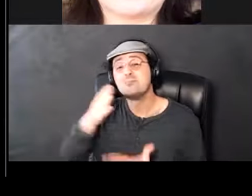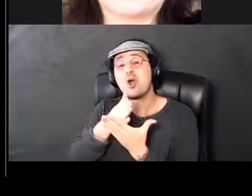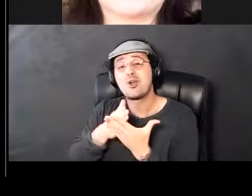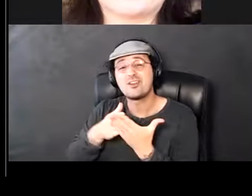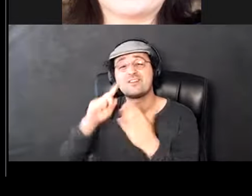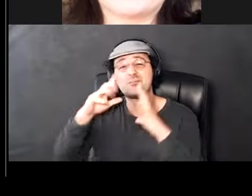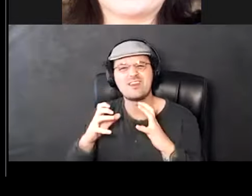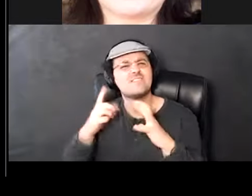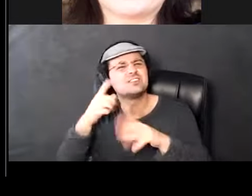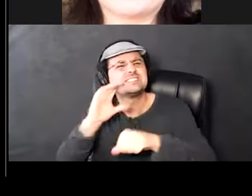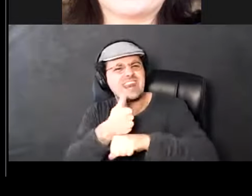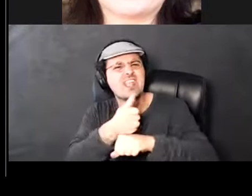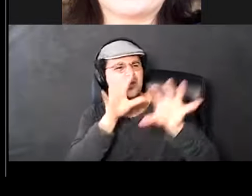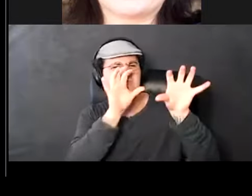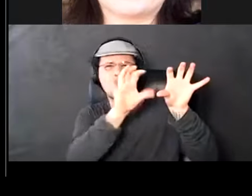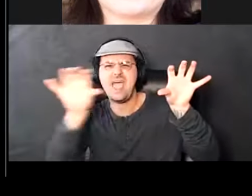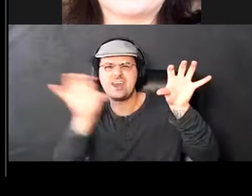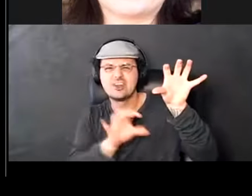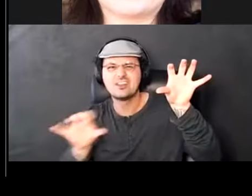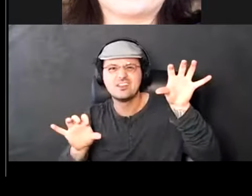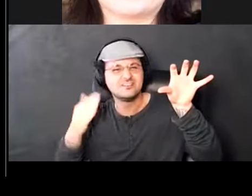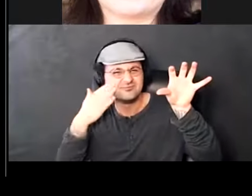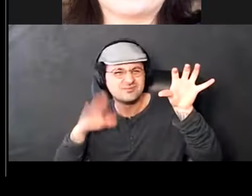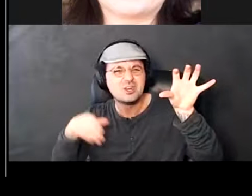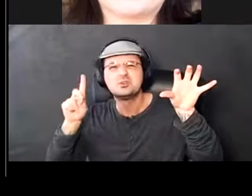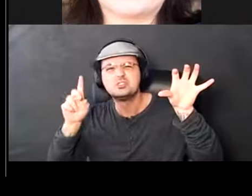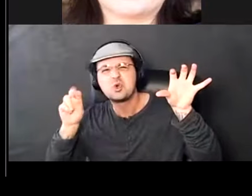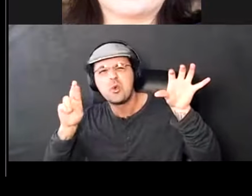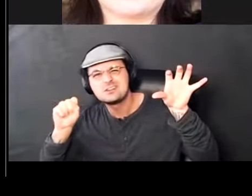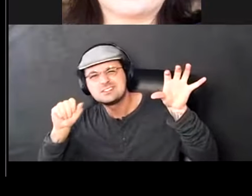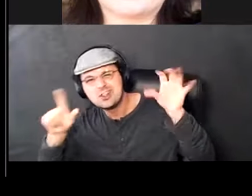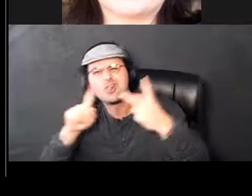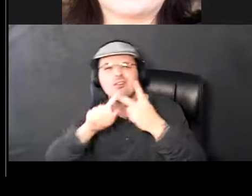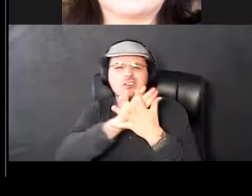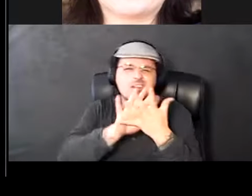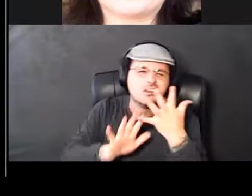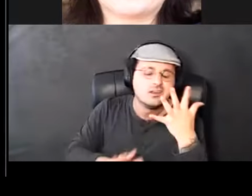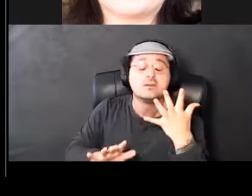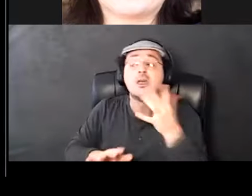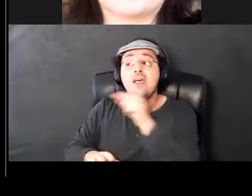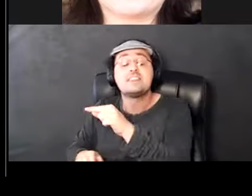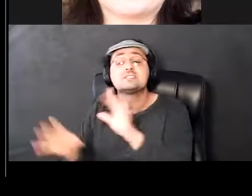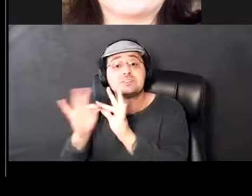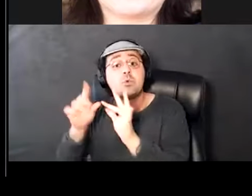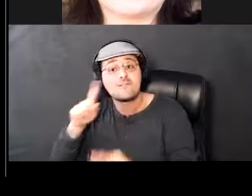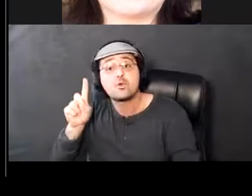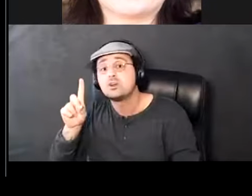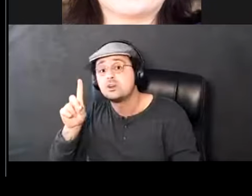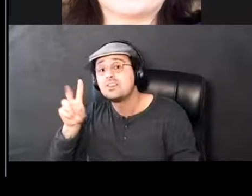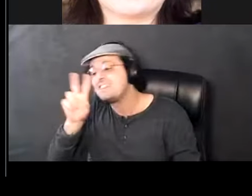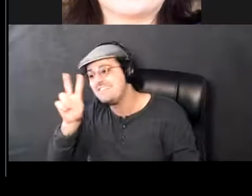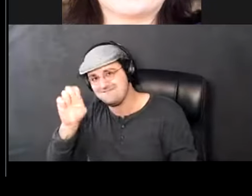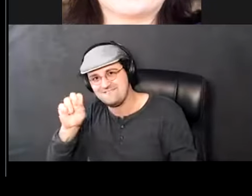about, that sort of regionalization where you have a dorsal part and a ventral part. Sonic hedgehog was important for making the ventral part. But we're talking about the dorsal part